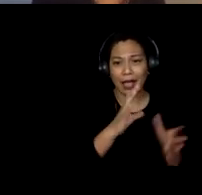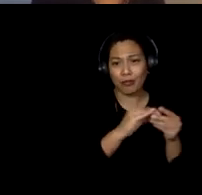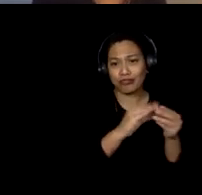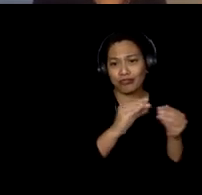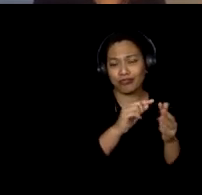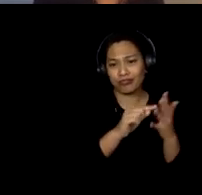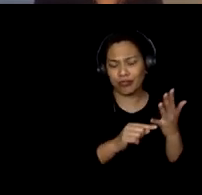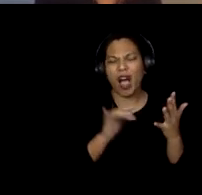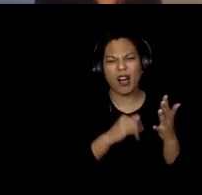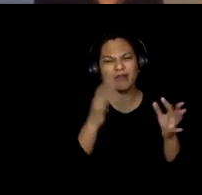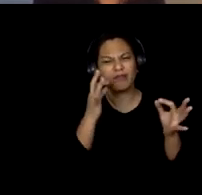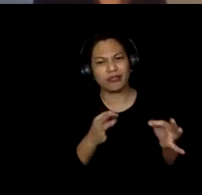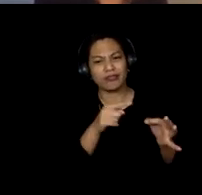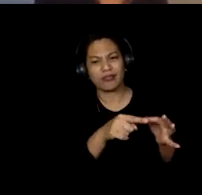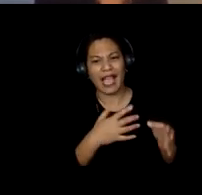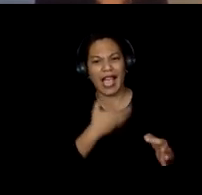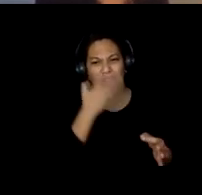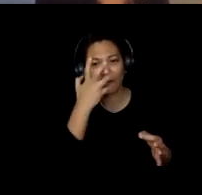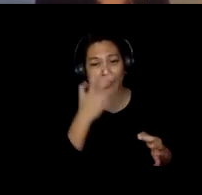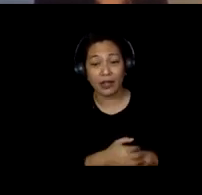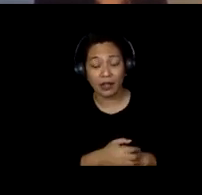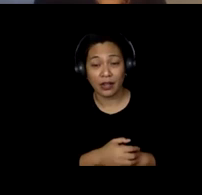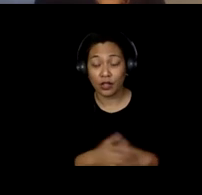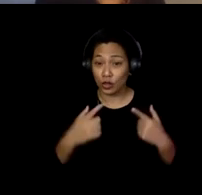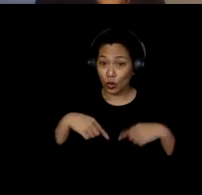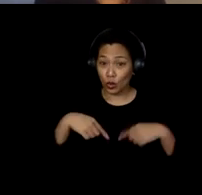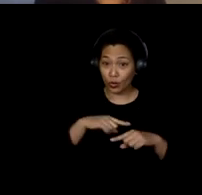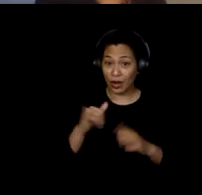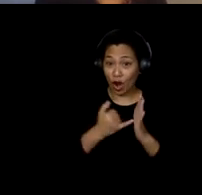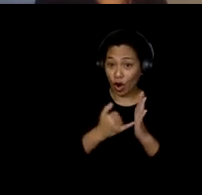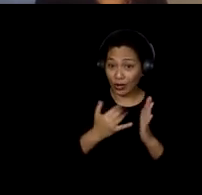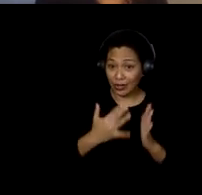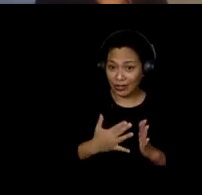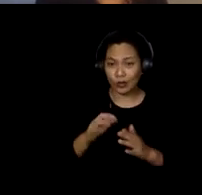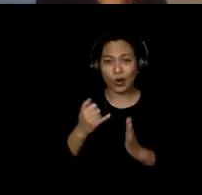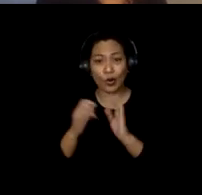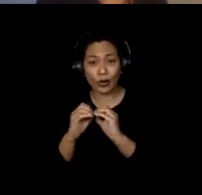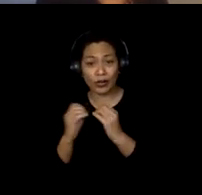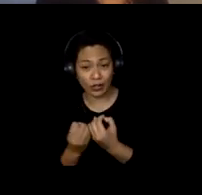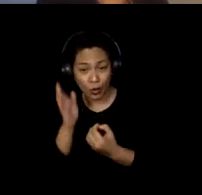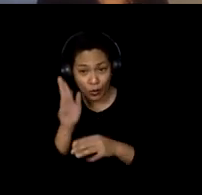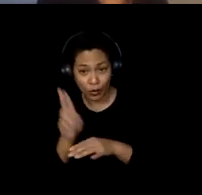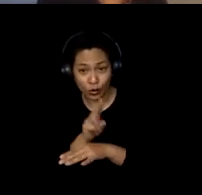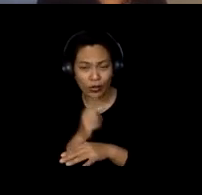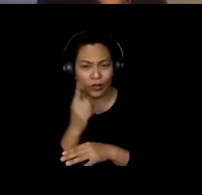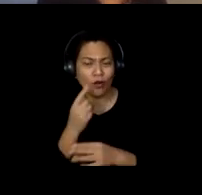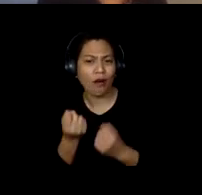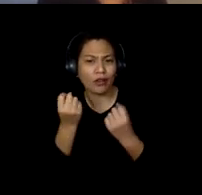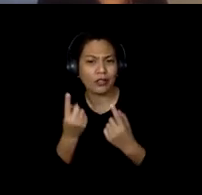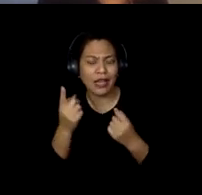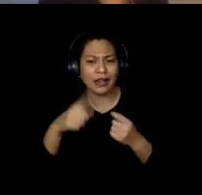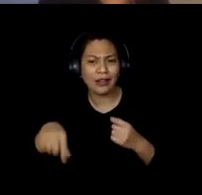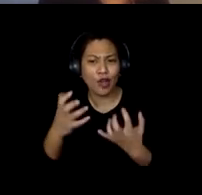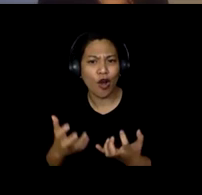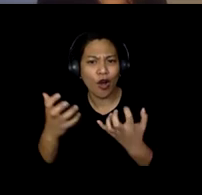really angry. Would we as artists or art organizations use this to understand the reaction to our events or